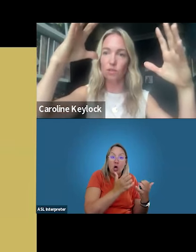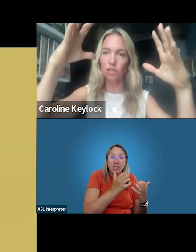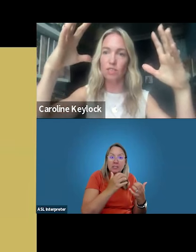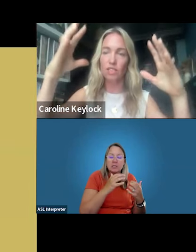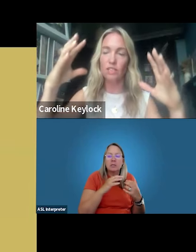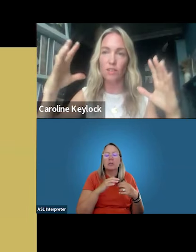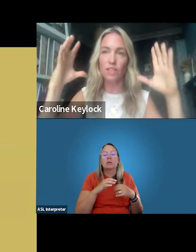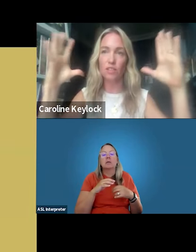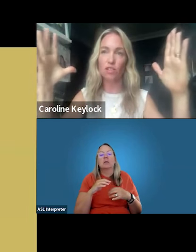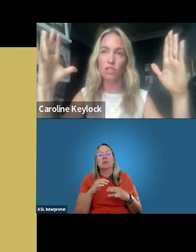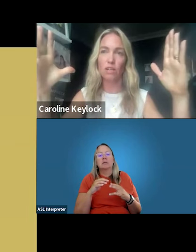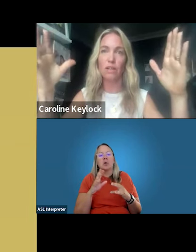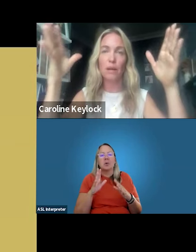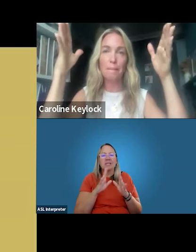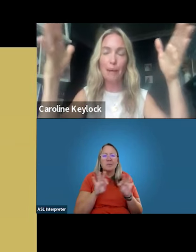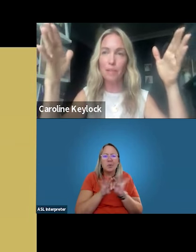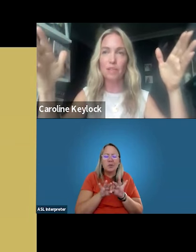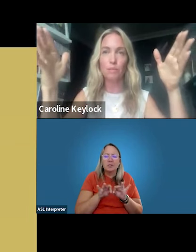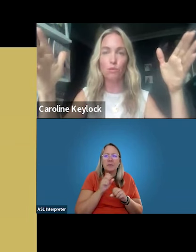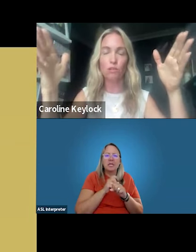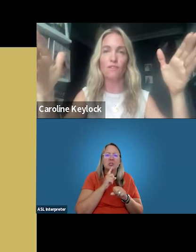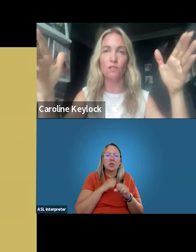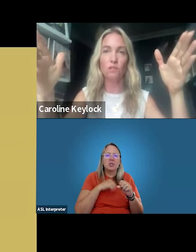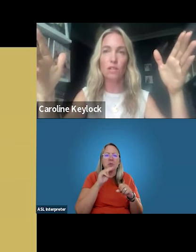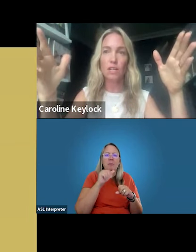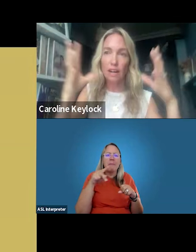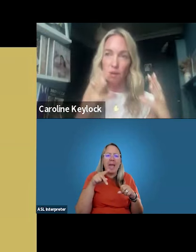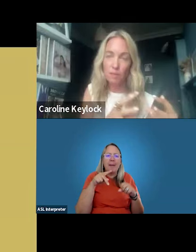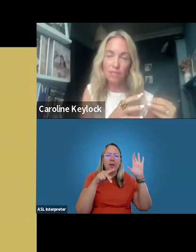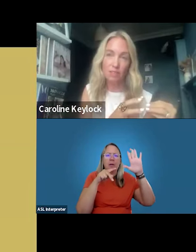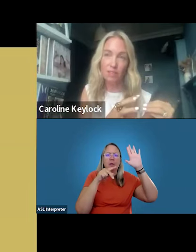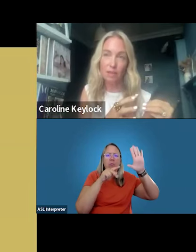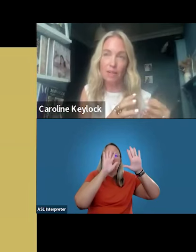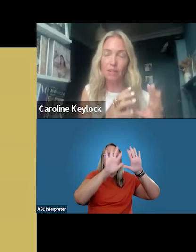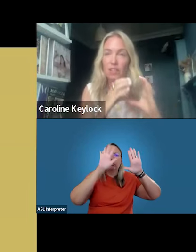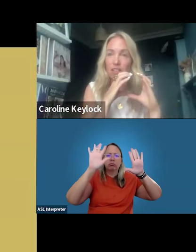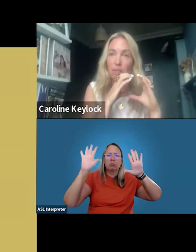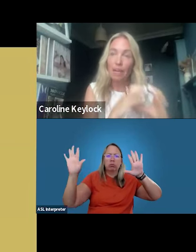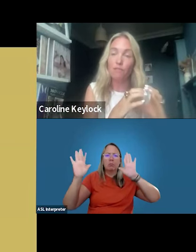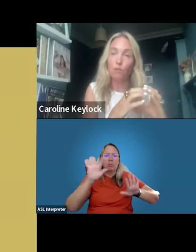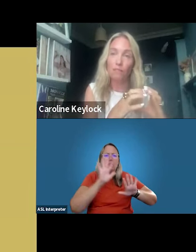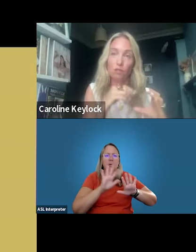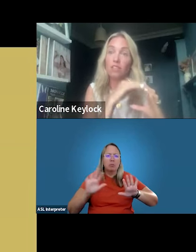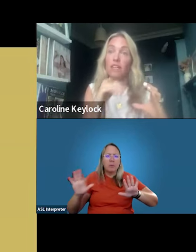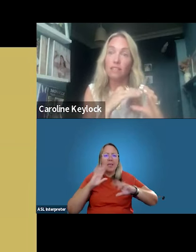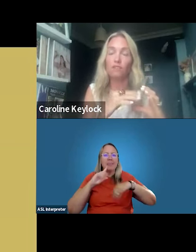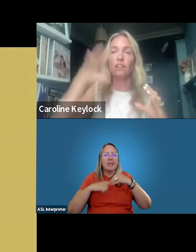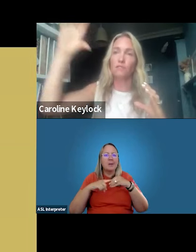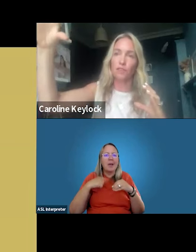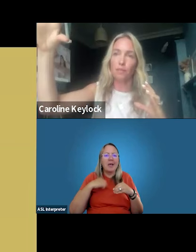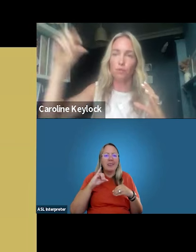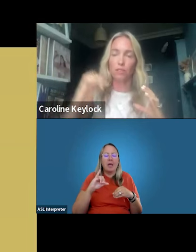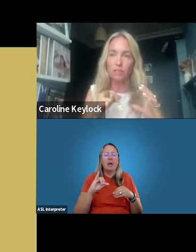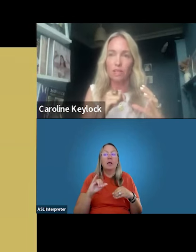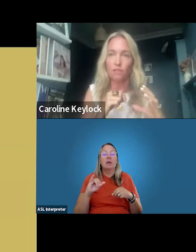same social strategy. So I think it's good to map it at a broad level. And then we start to think about, at a platform level, does that